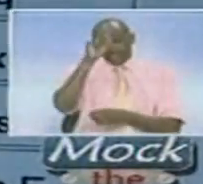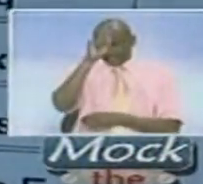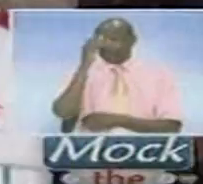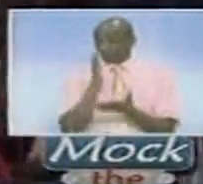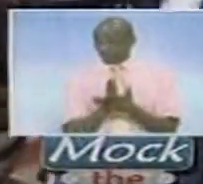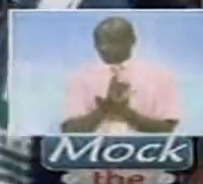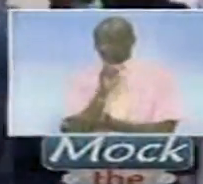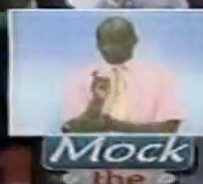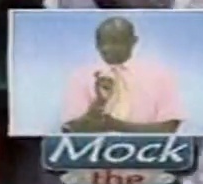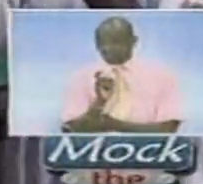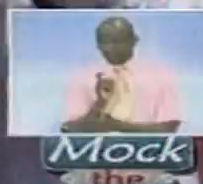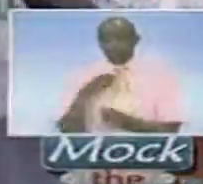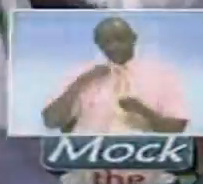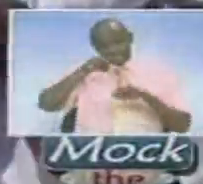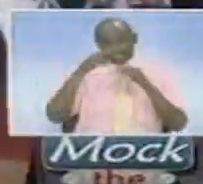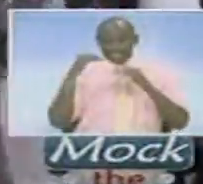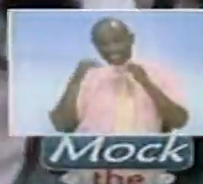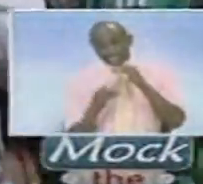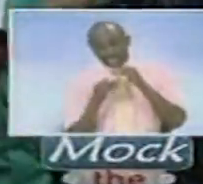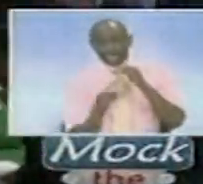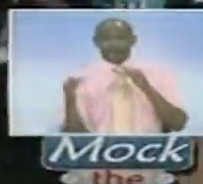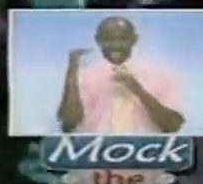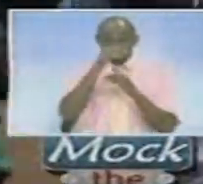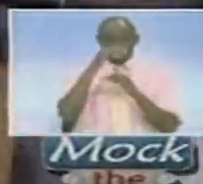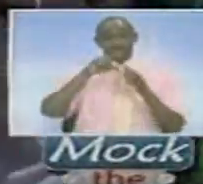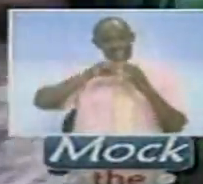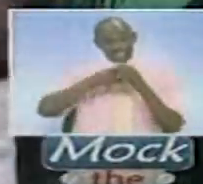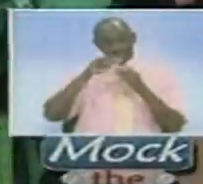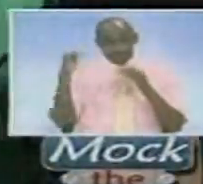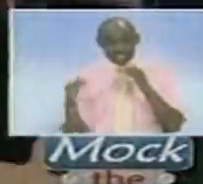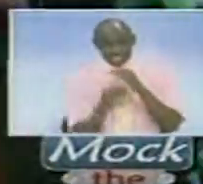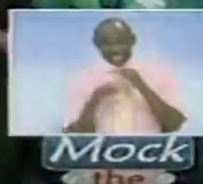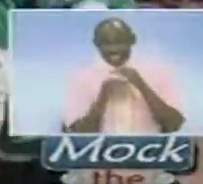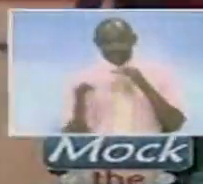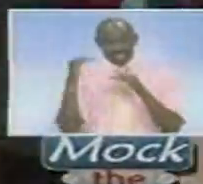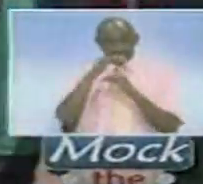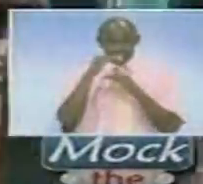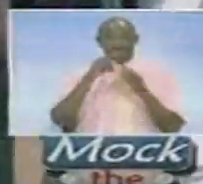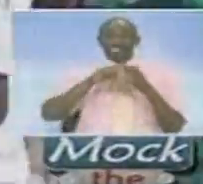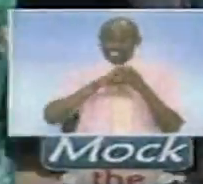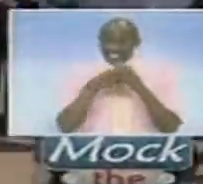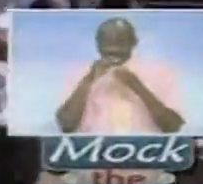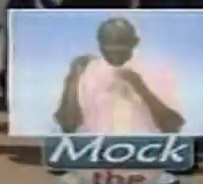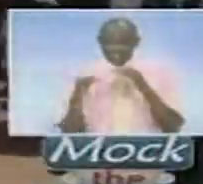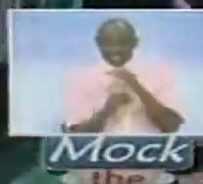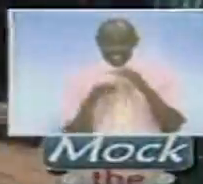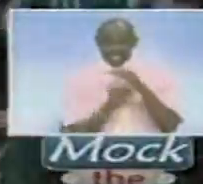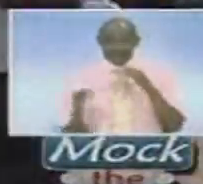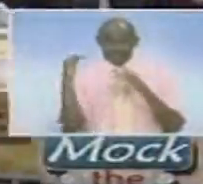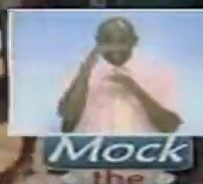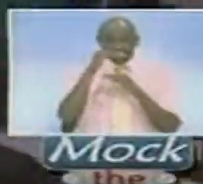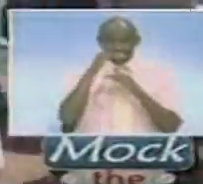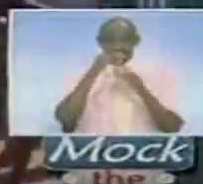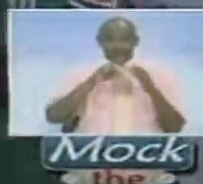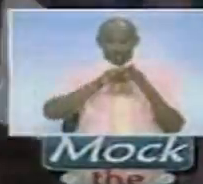right? Started from the bottom, now we're here. Started from the bottom, now my whole team. Yeah, started from the bottom, now we're